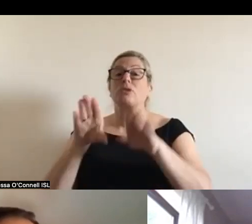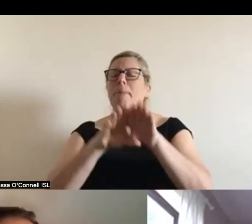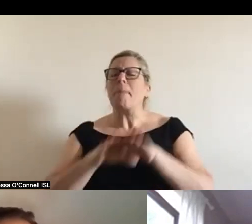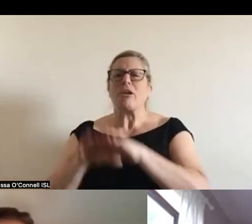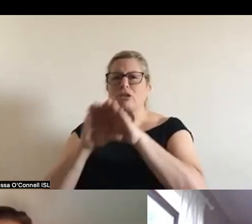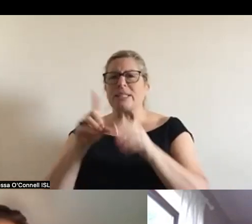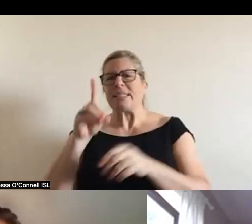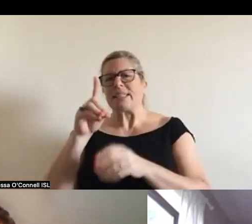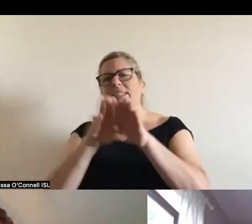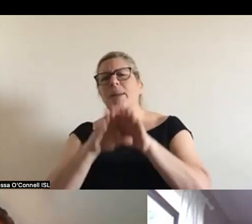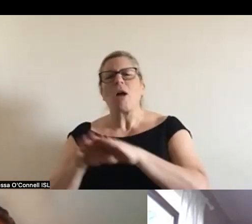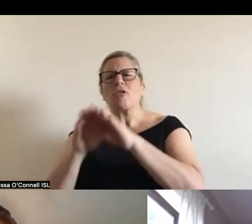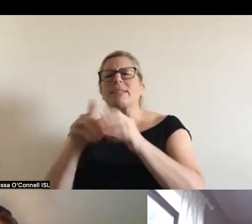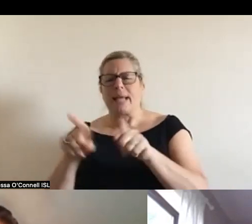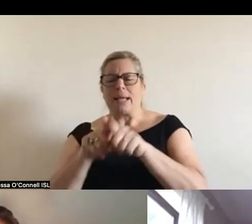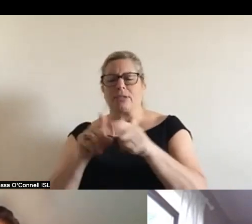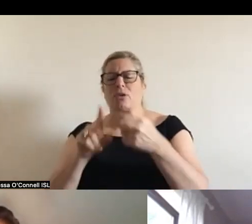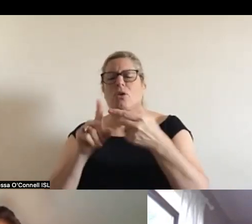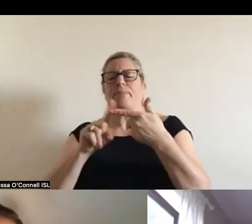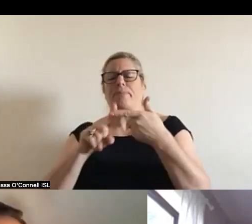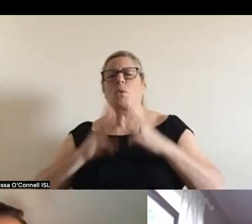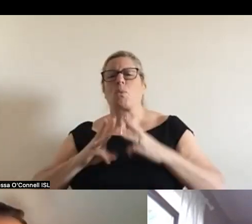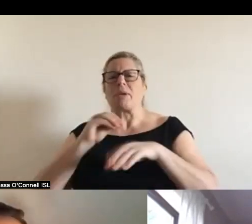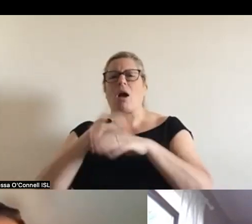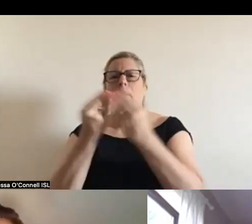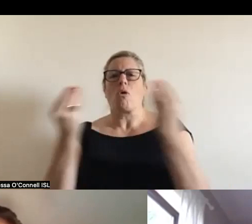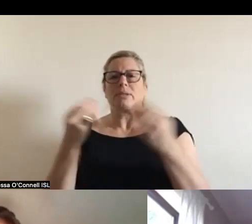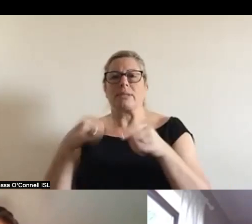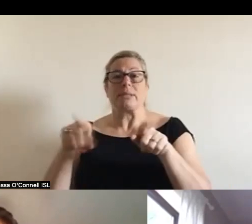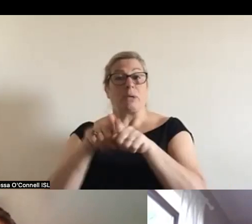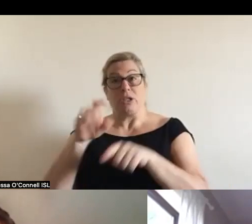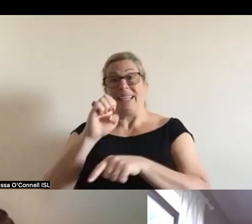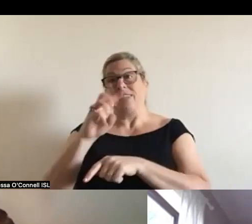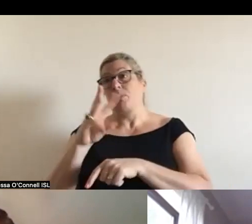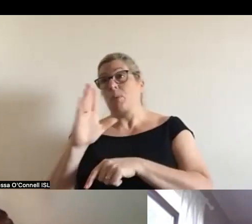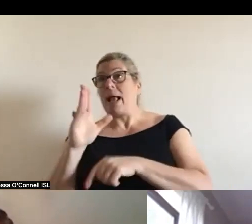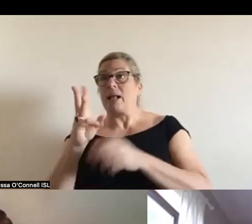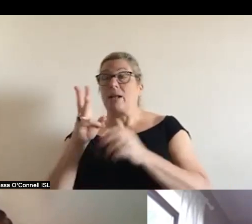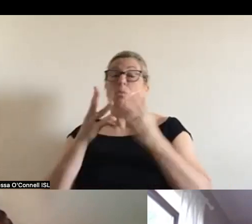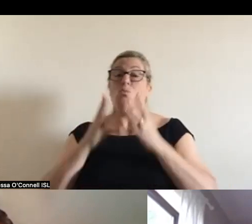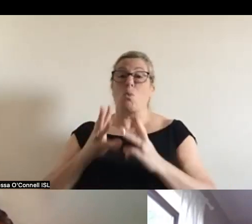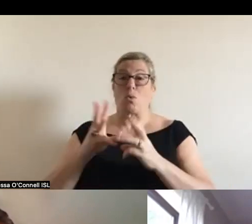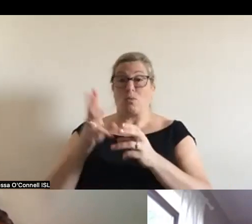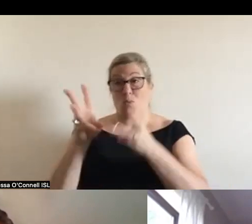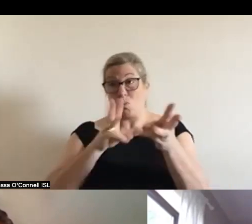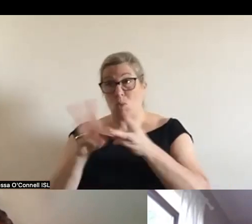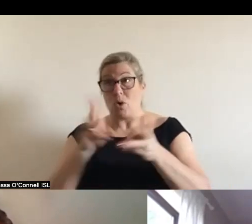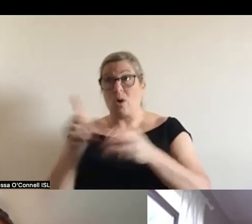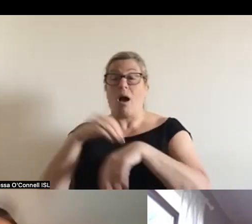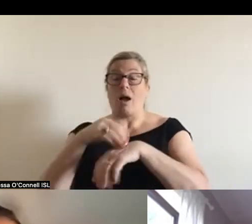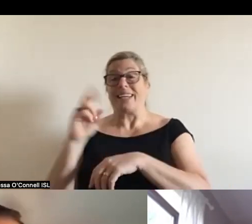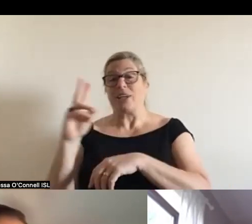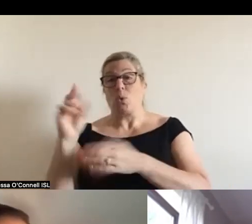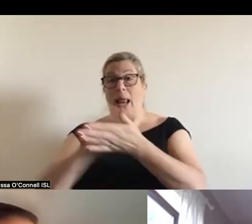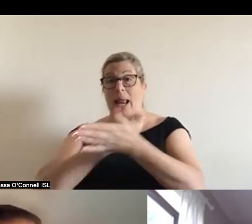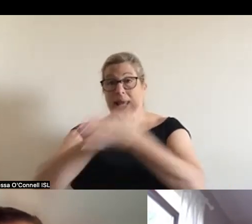and the Women on Boards Directive, and she's currently leading EWL's work on the 2024 EU elections. Next, we're going to hear